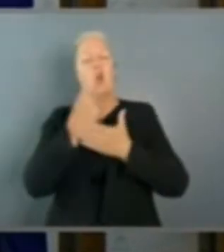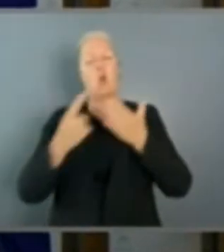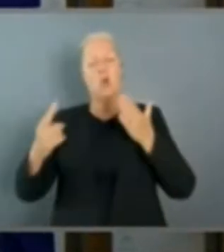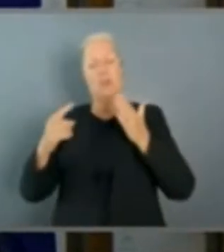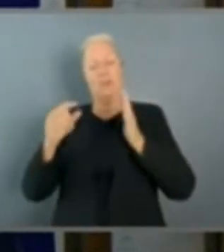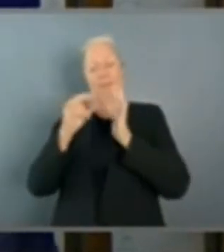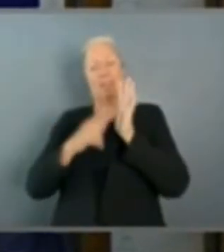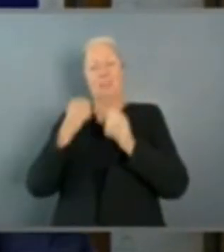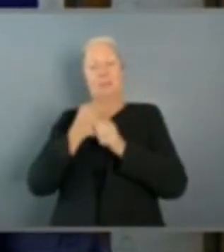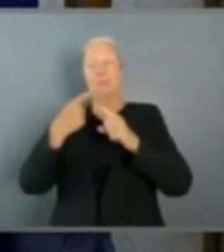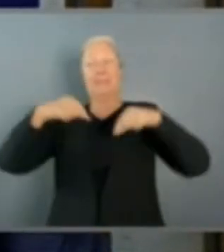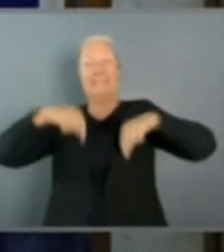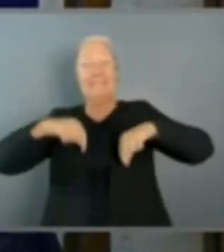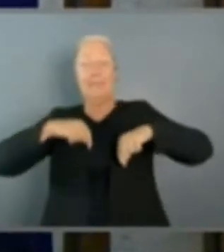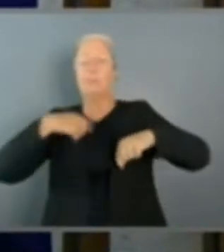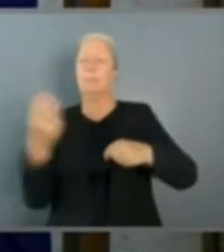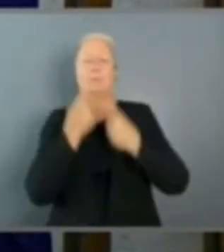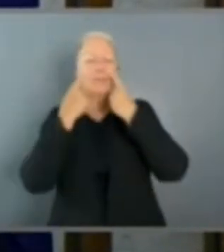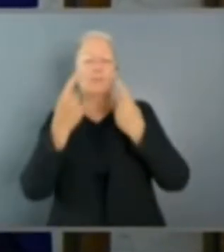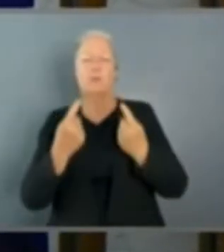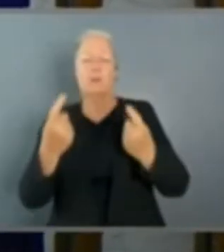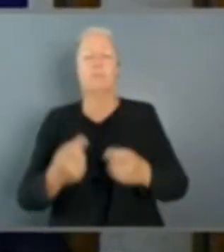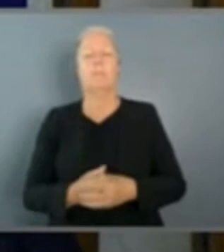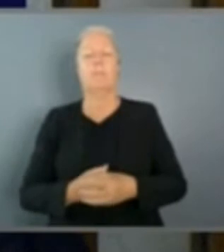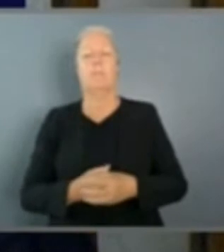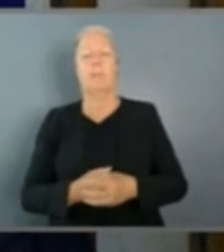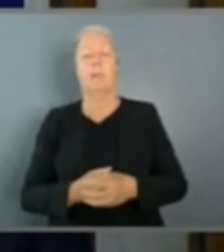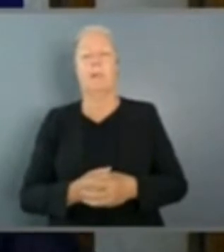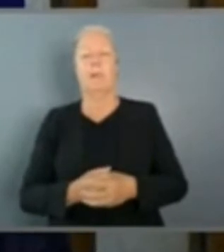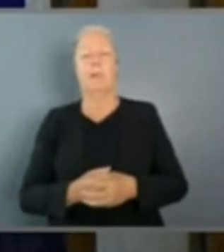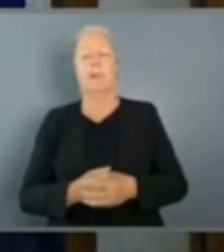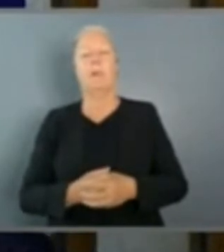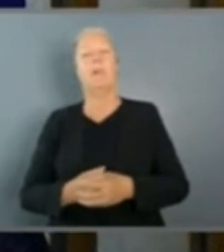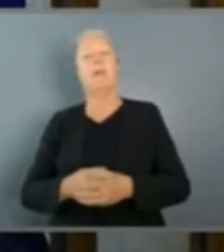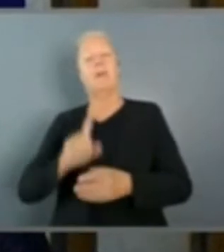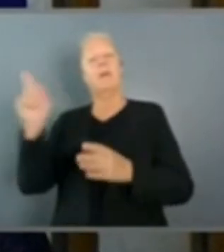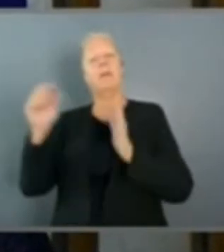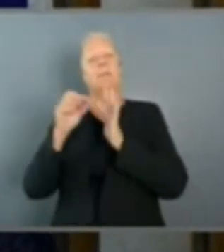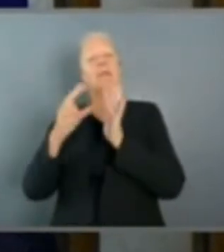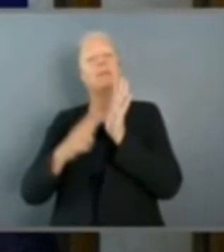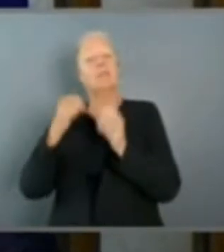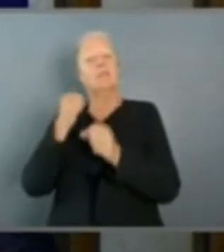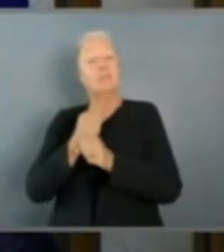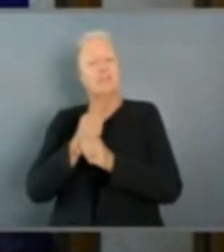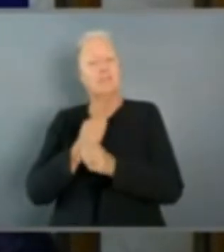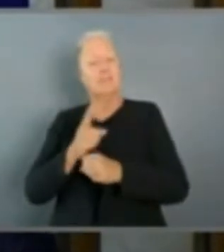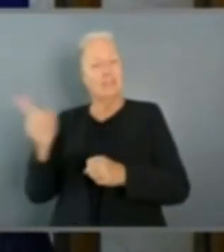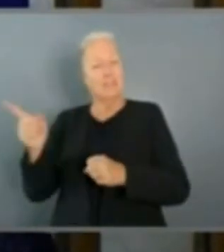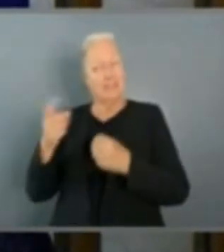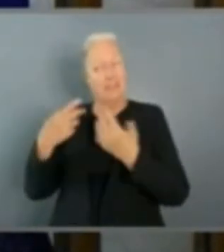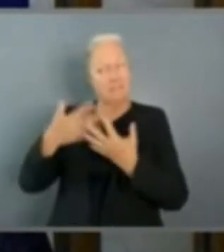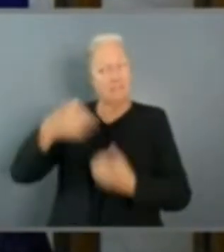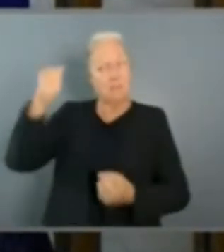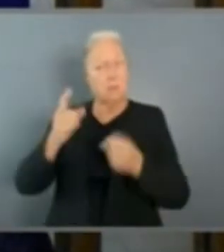the pandemic. And the qualified people. So the PNG health system is supported in its